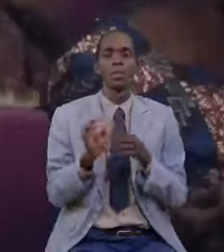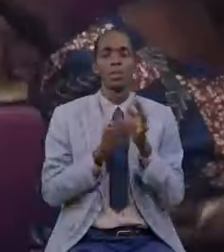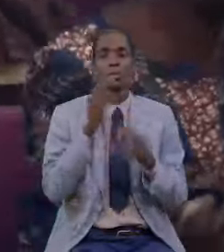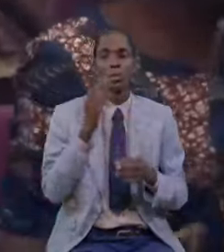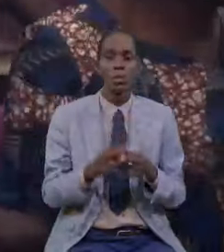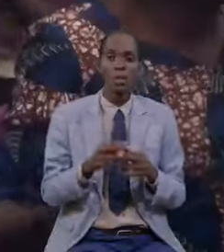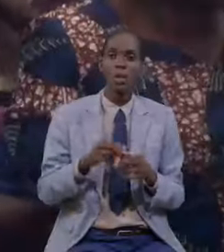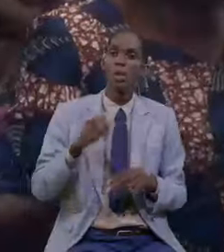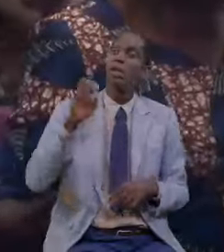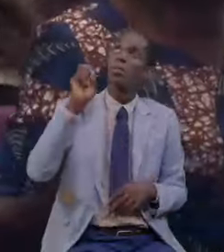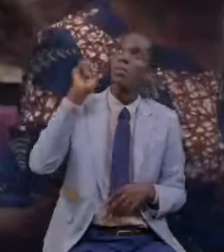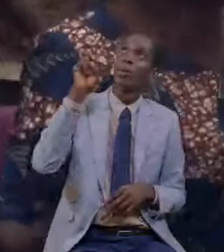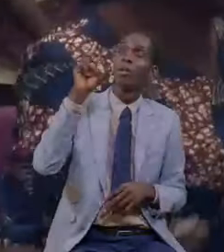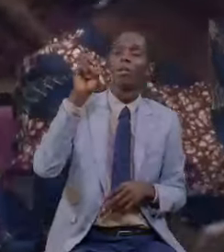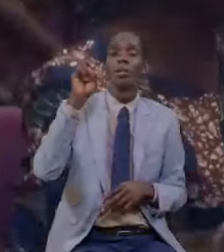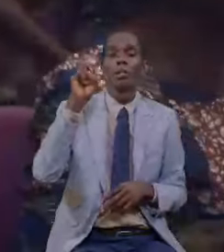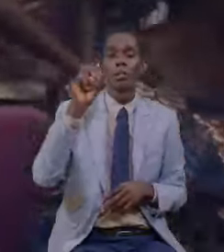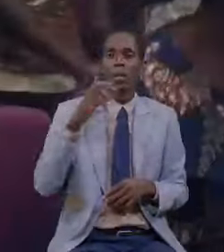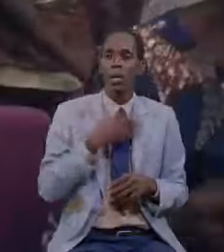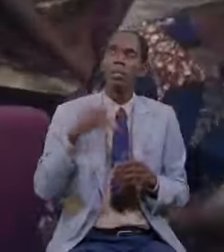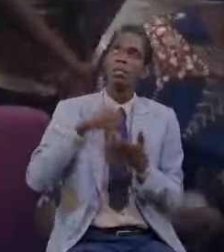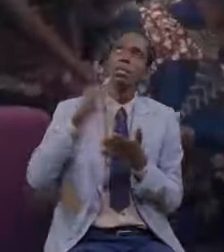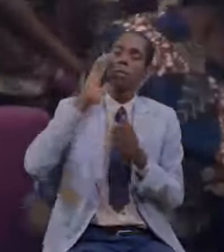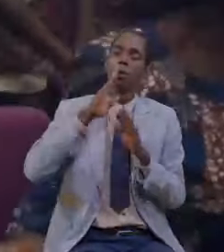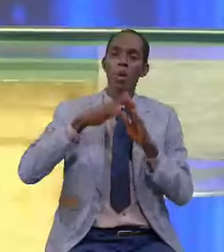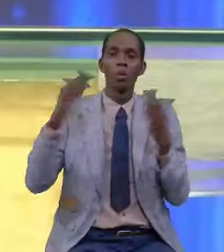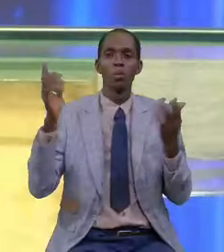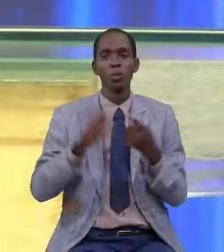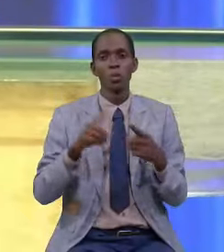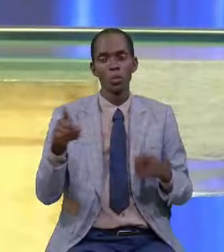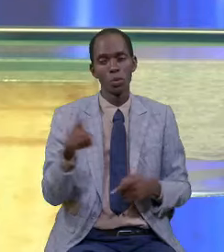Knock, it shall be opened unto you.